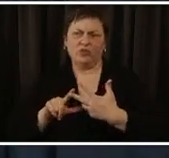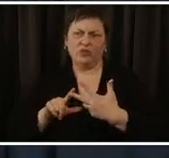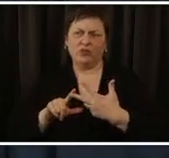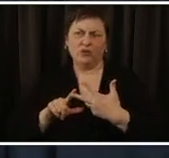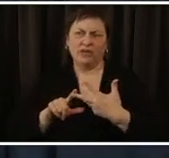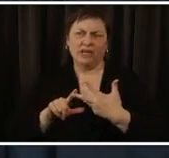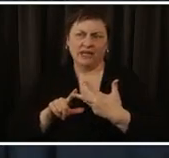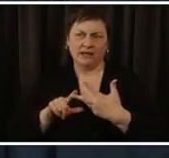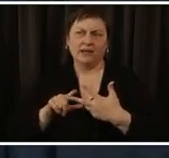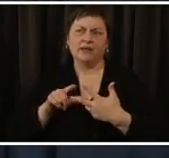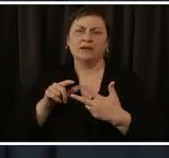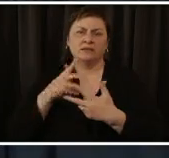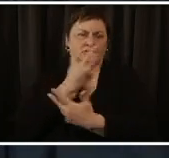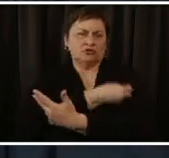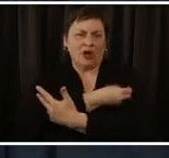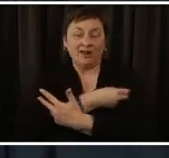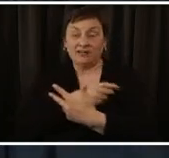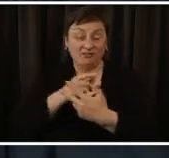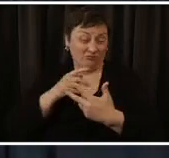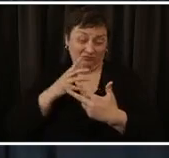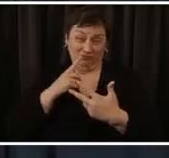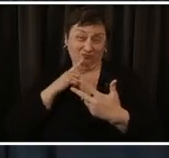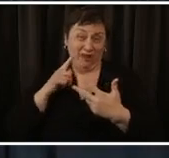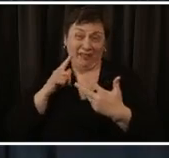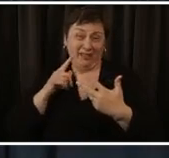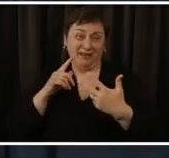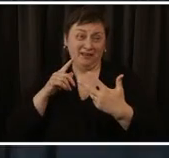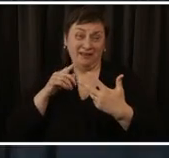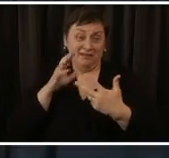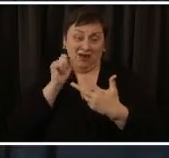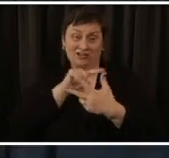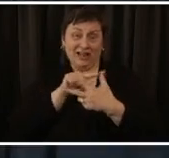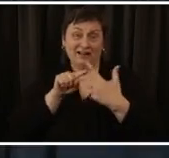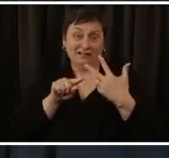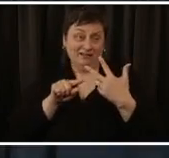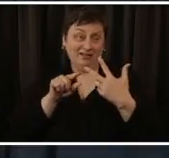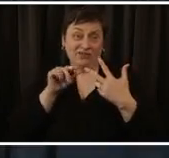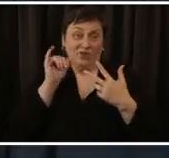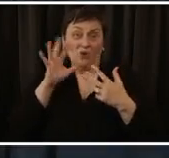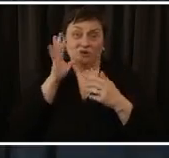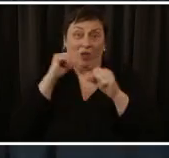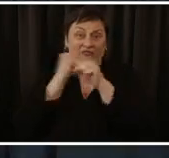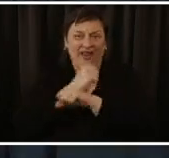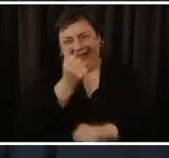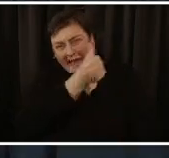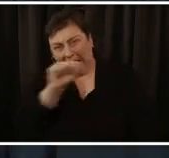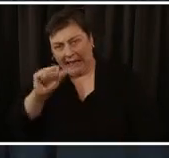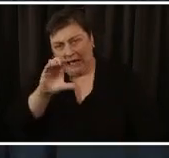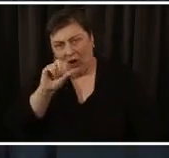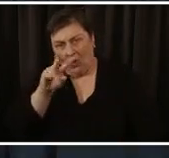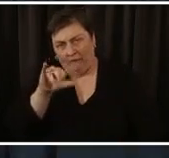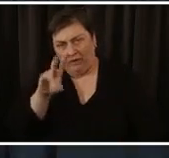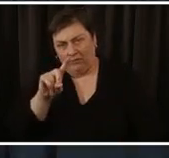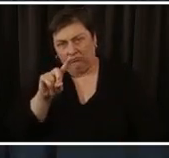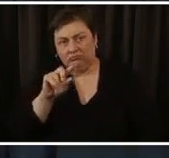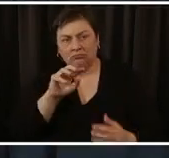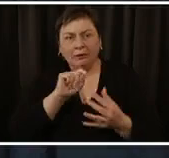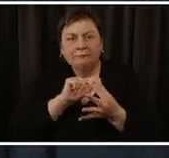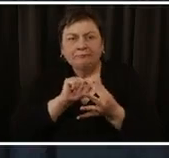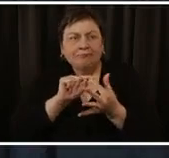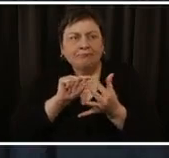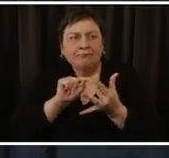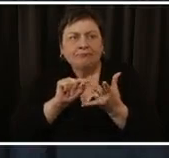week, are highly effective against every known variant that we have in Colorado. So I want to make sure people are clear